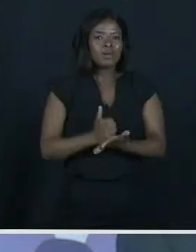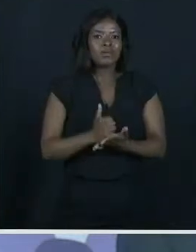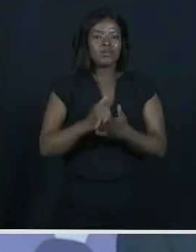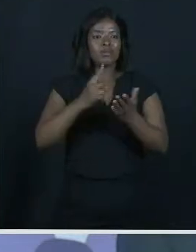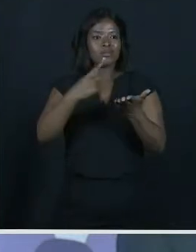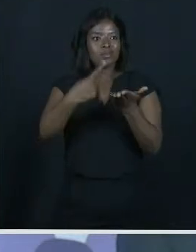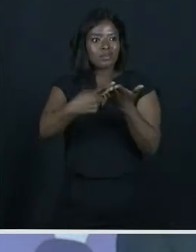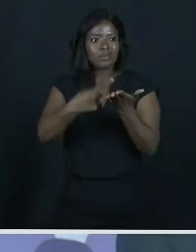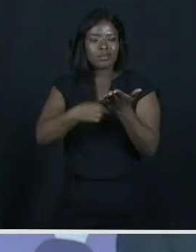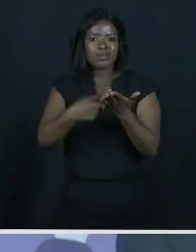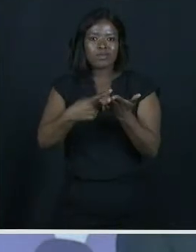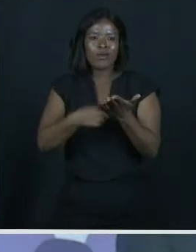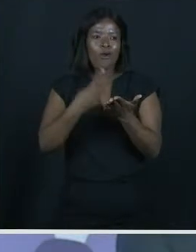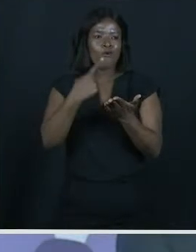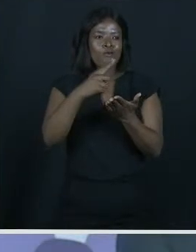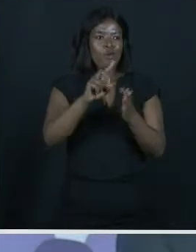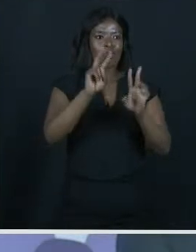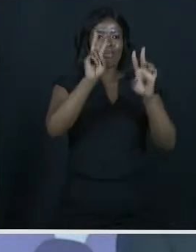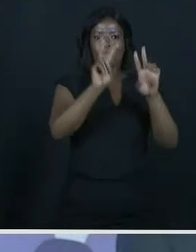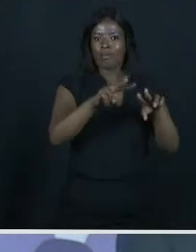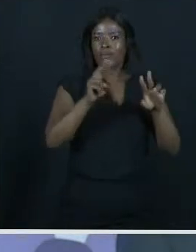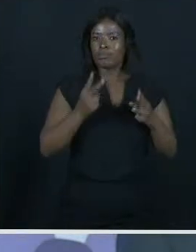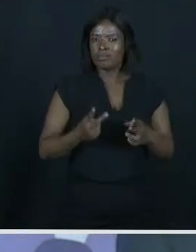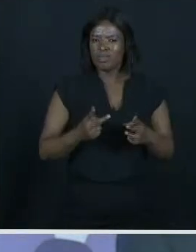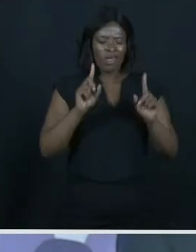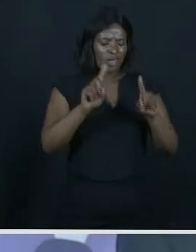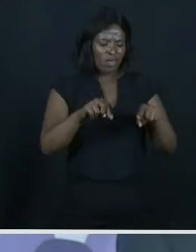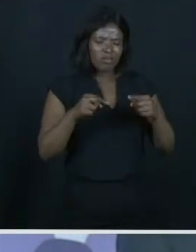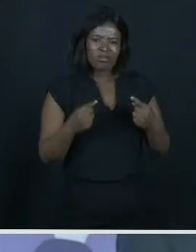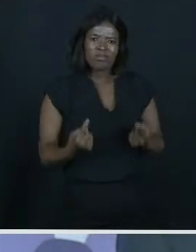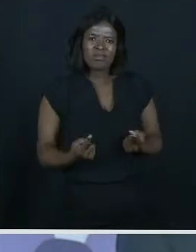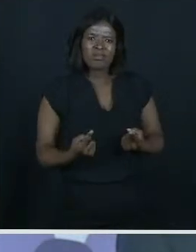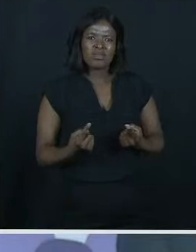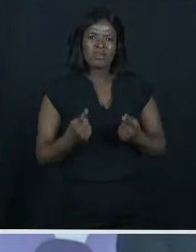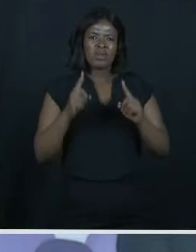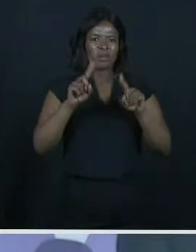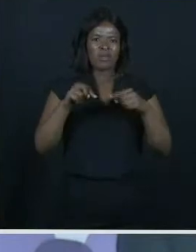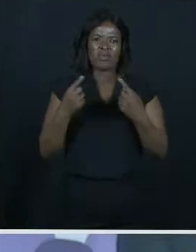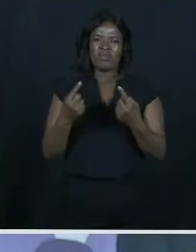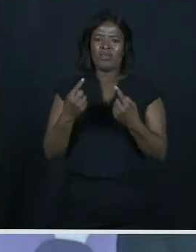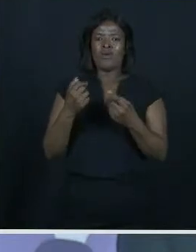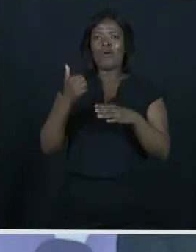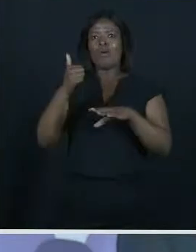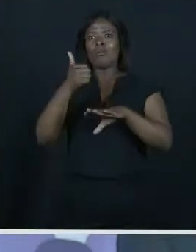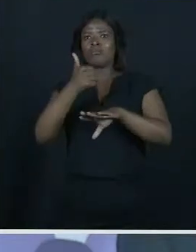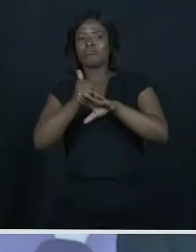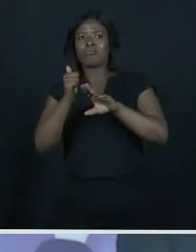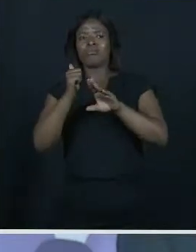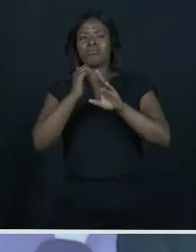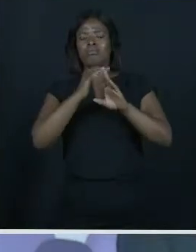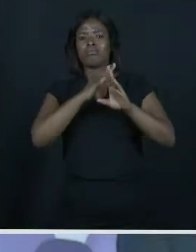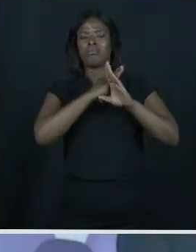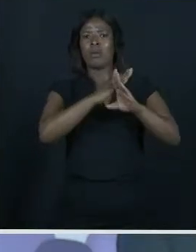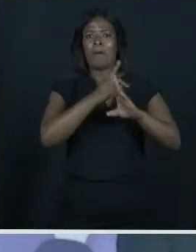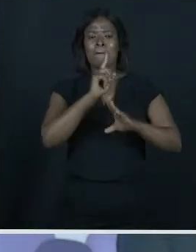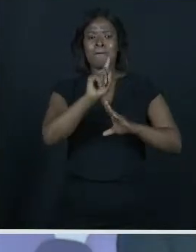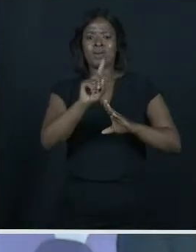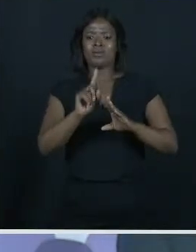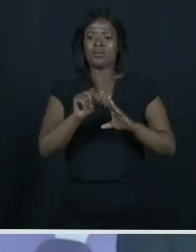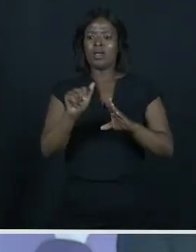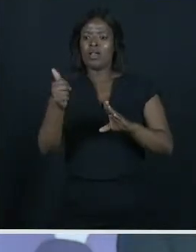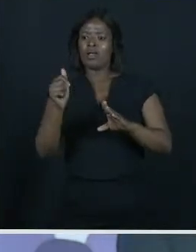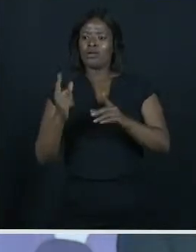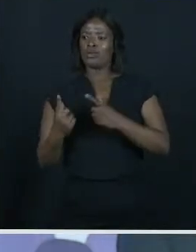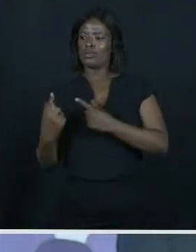perspective of not having prejudice. You cannot be against gender-based violence, but you're tribalistic. You cannot